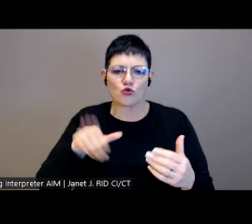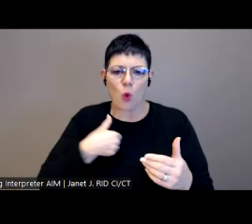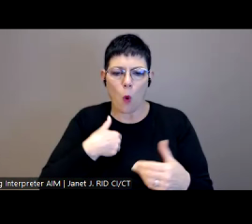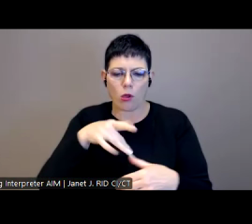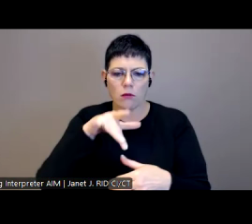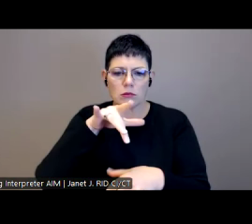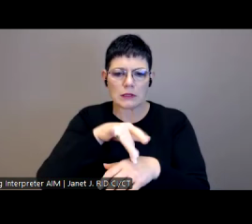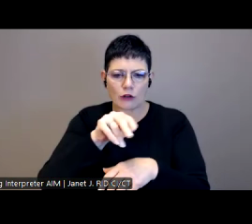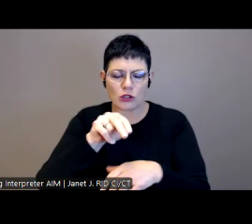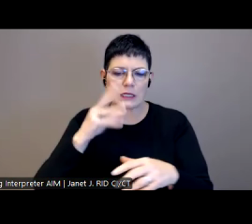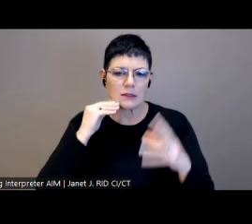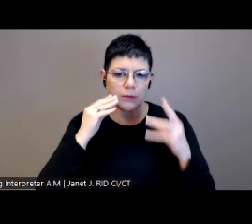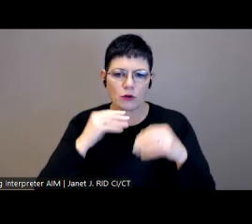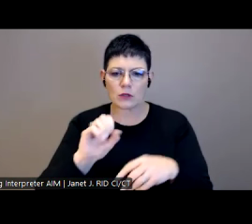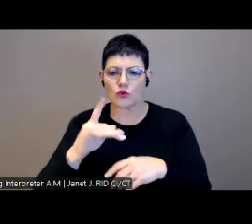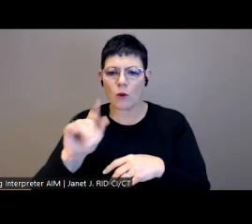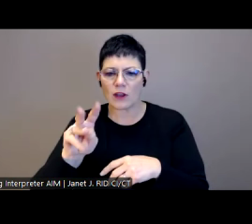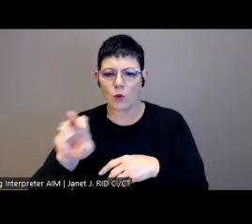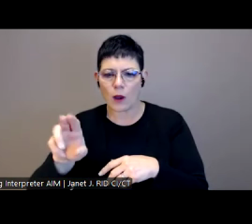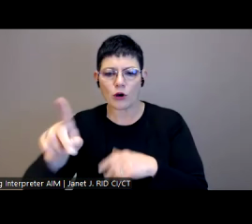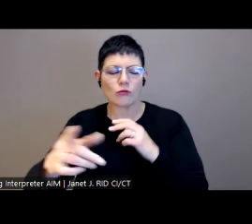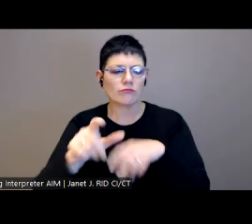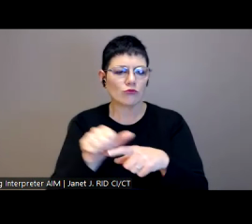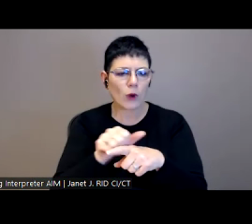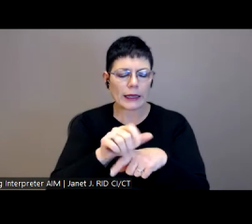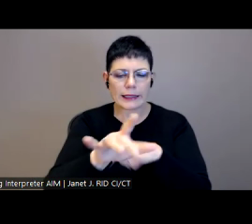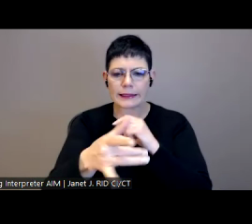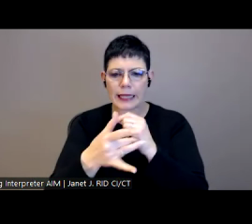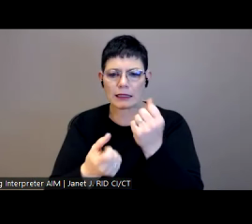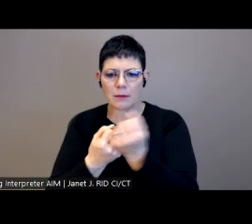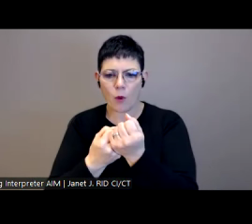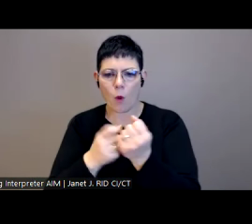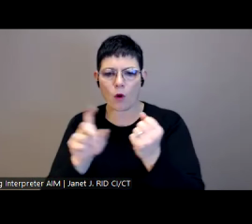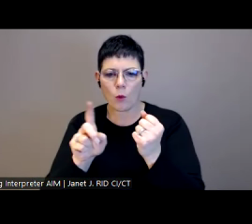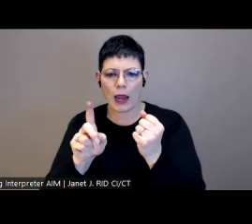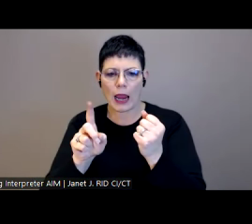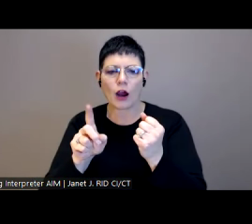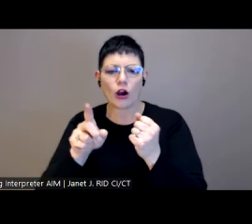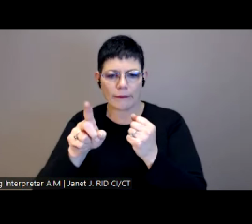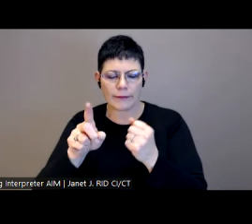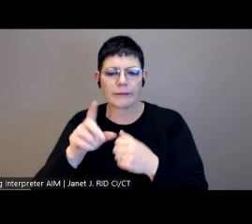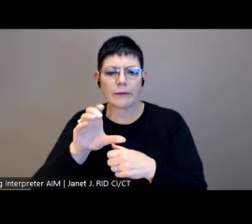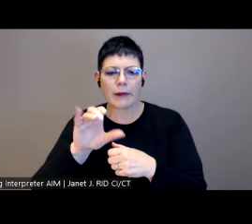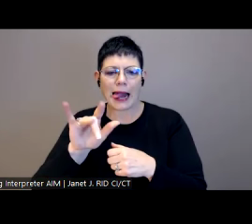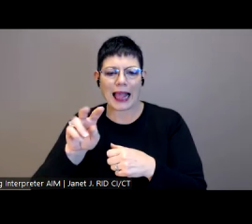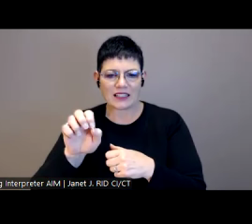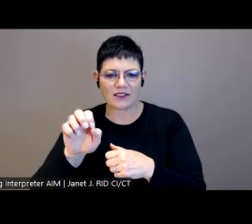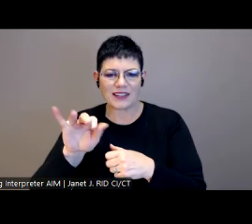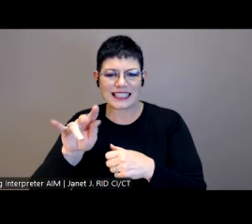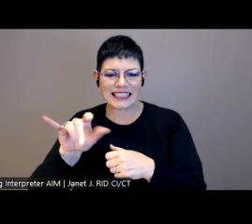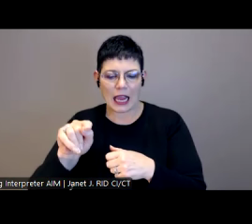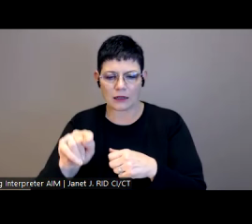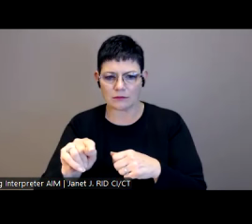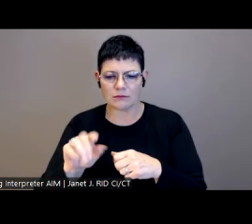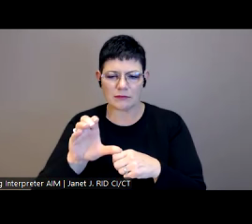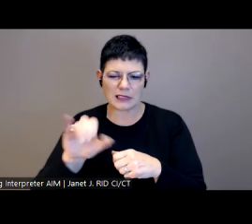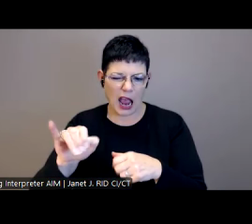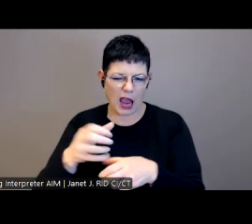Sophia Weber, Training and Technical Support Lead at Collective Insight. And Sophia, I'll turn it to you